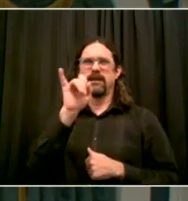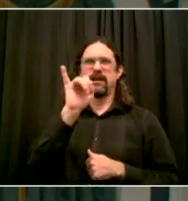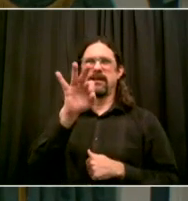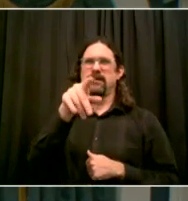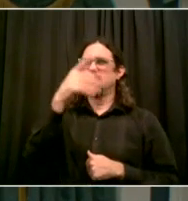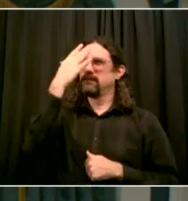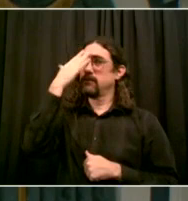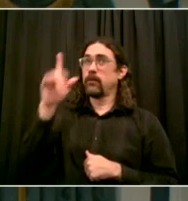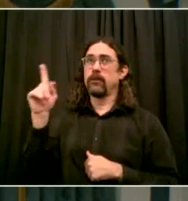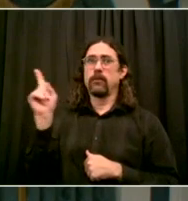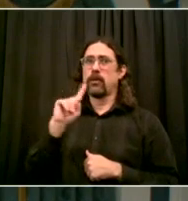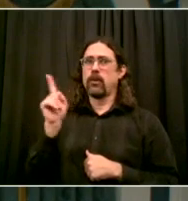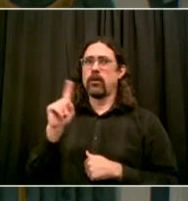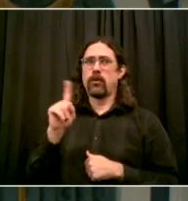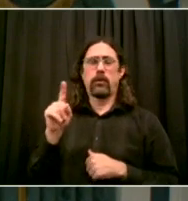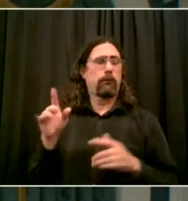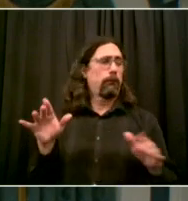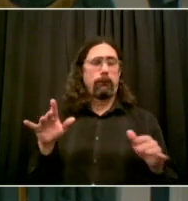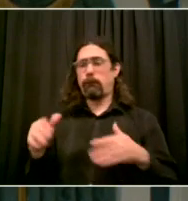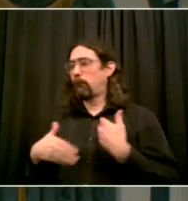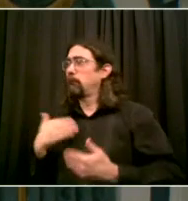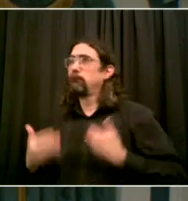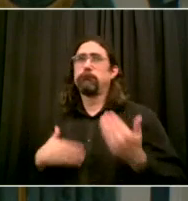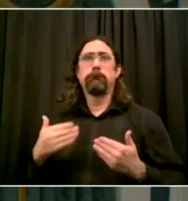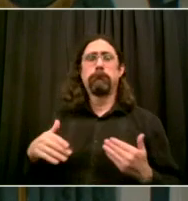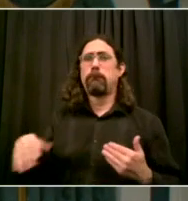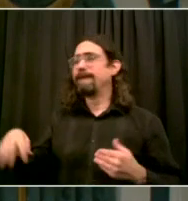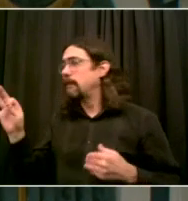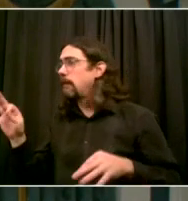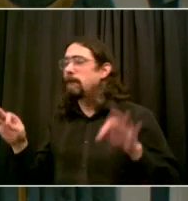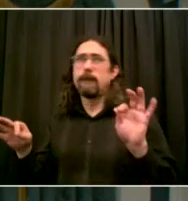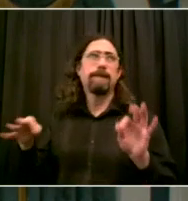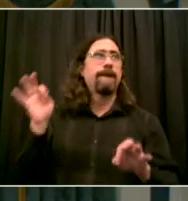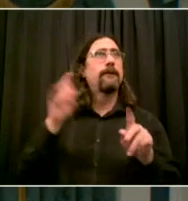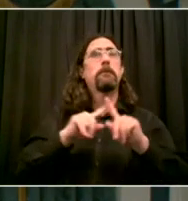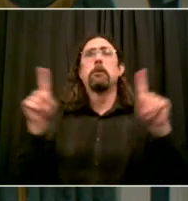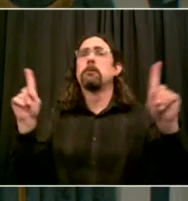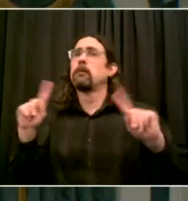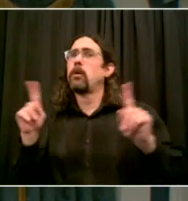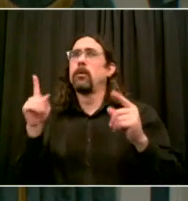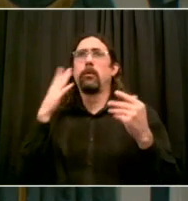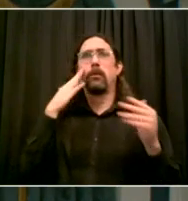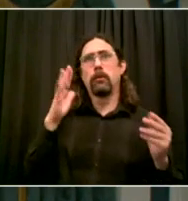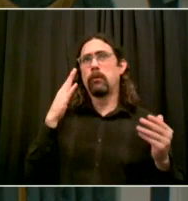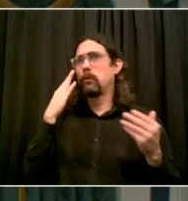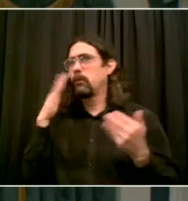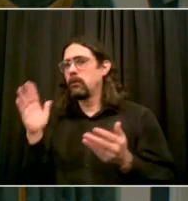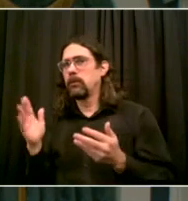already be imposing some restrictions on non-essential businesses